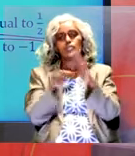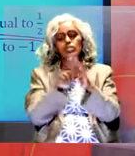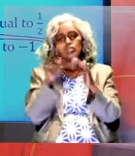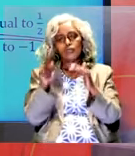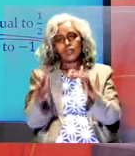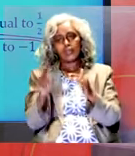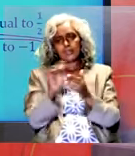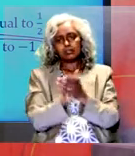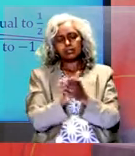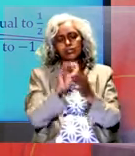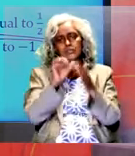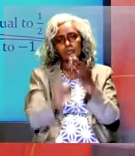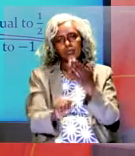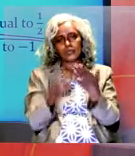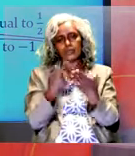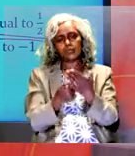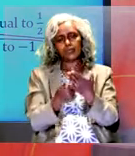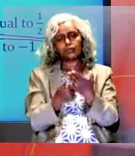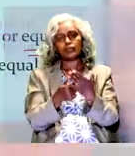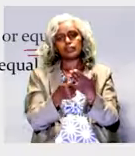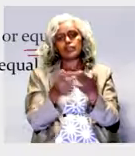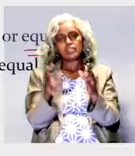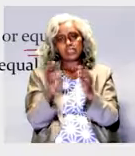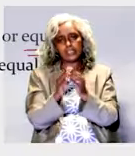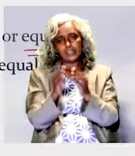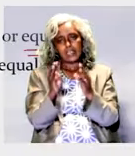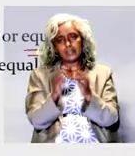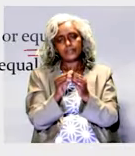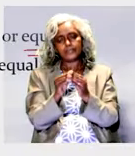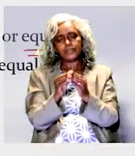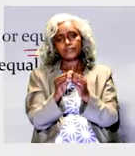1. So from this set,